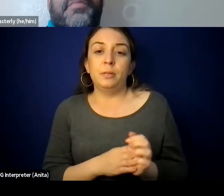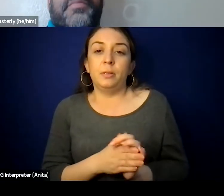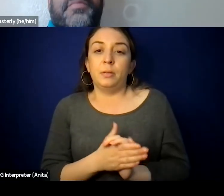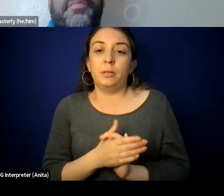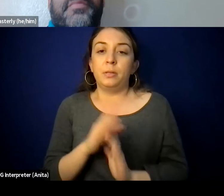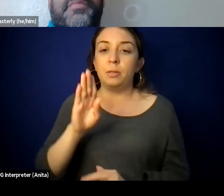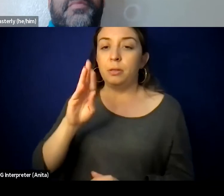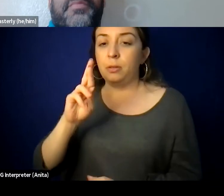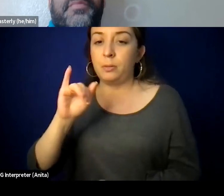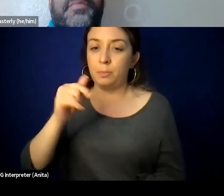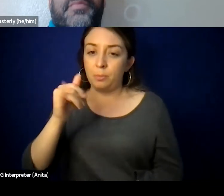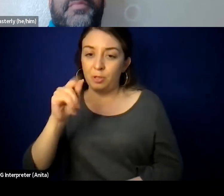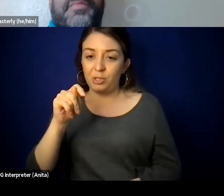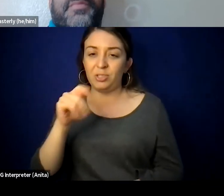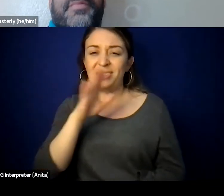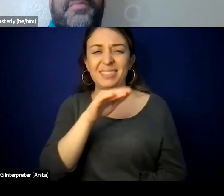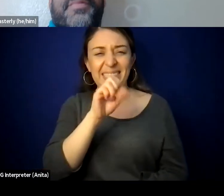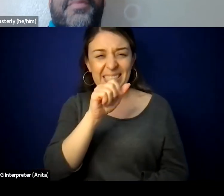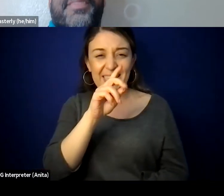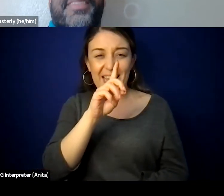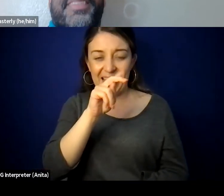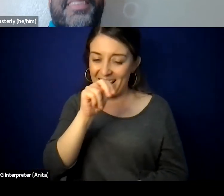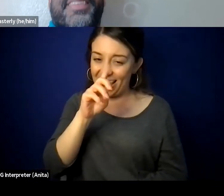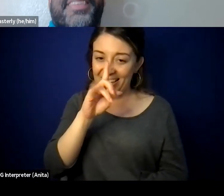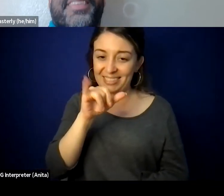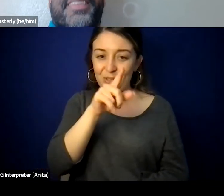I think you should answer that question, Sandy.